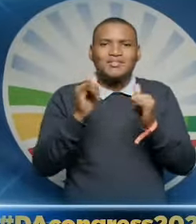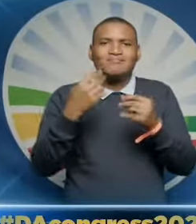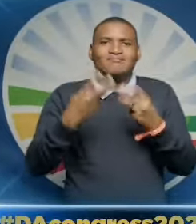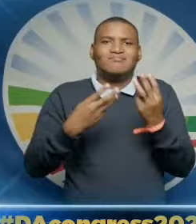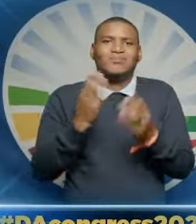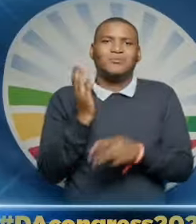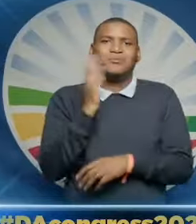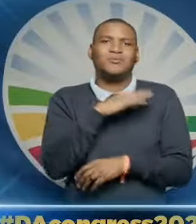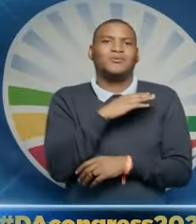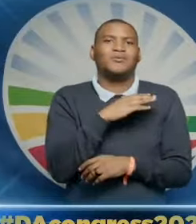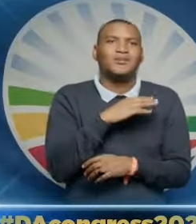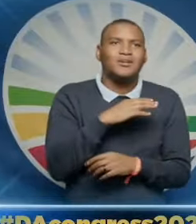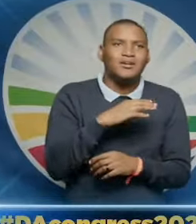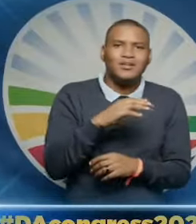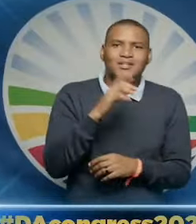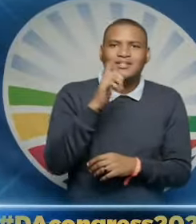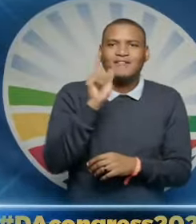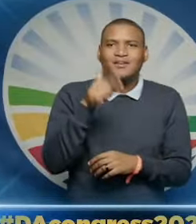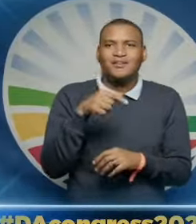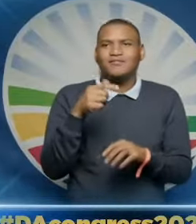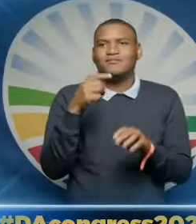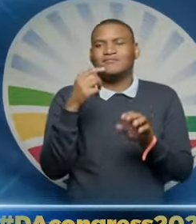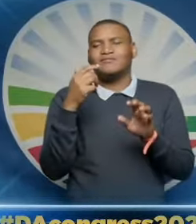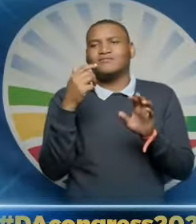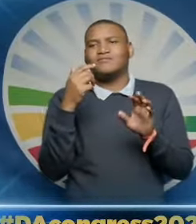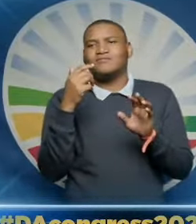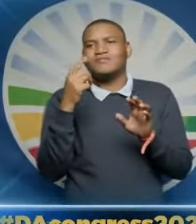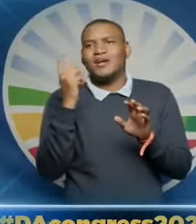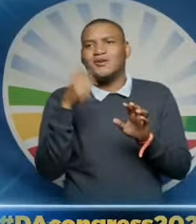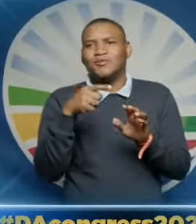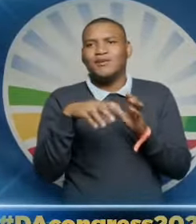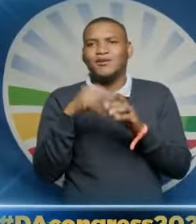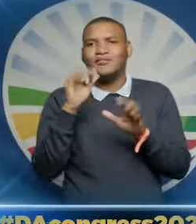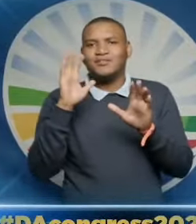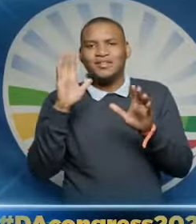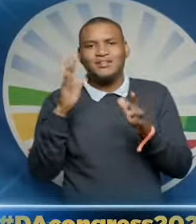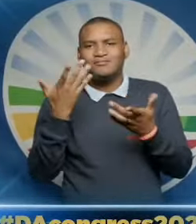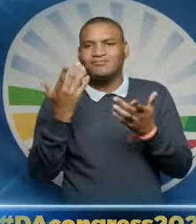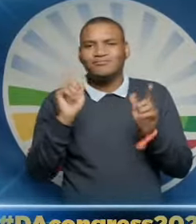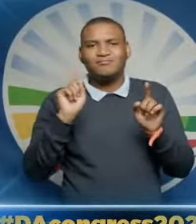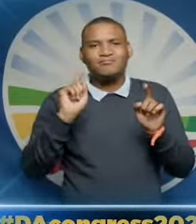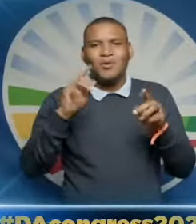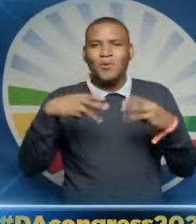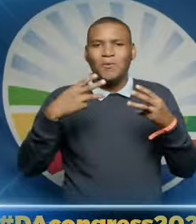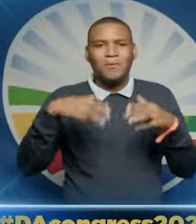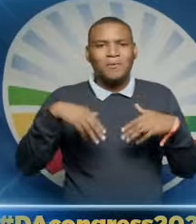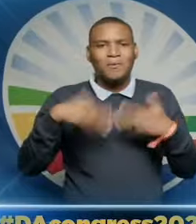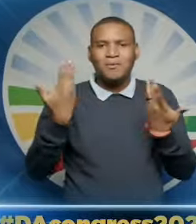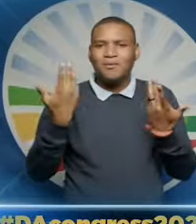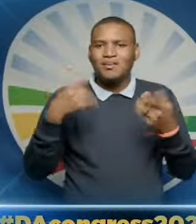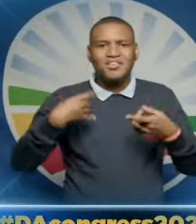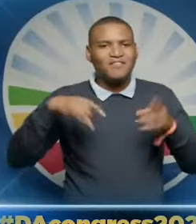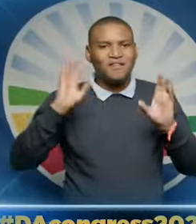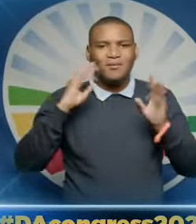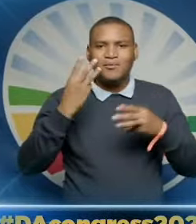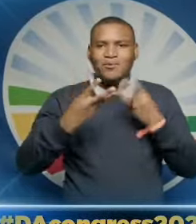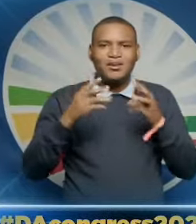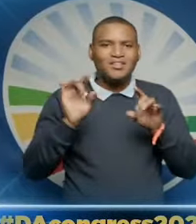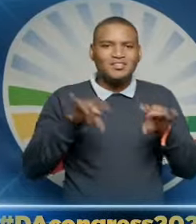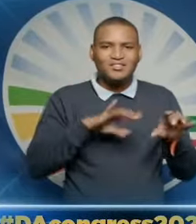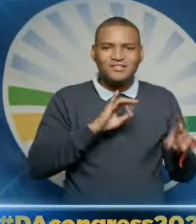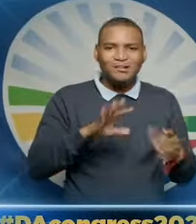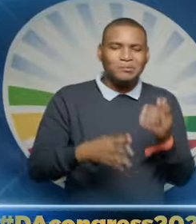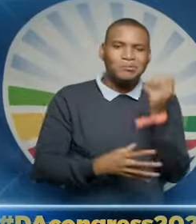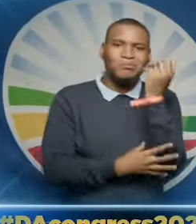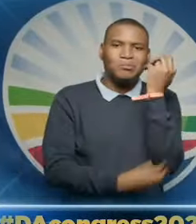unemployed. 7 in every 10 young South Africans are unemployed. They've given up looking for work, and for them, they are suffering. They're in